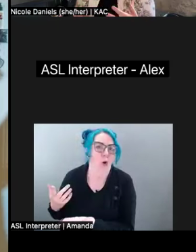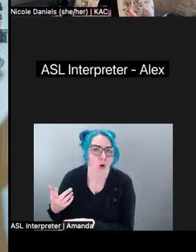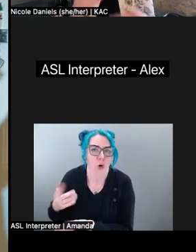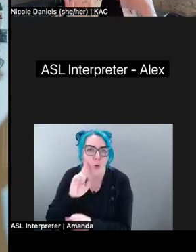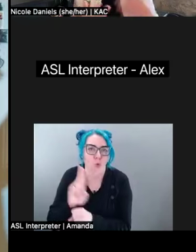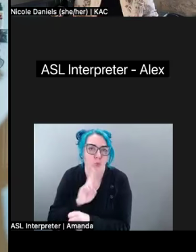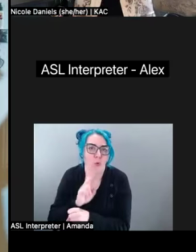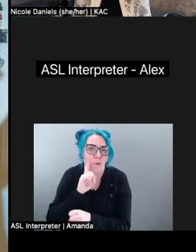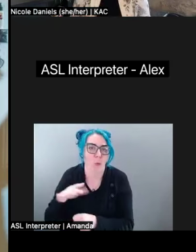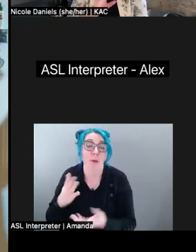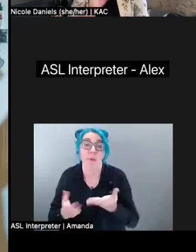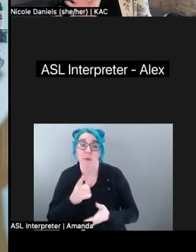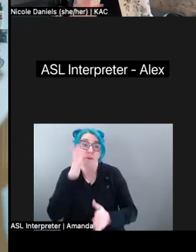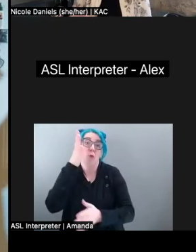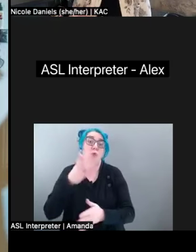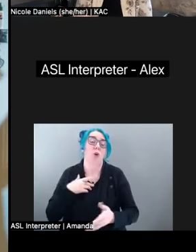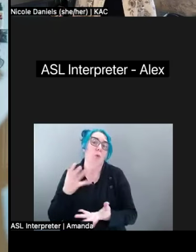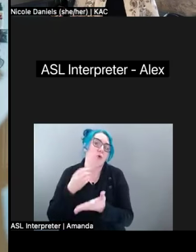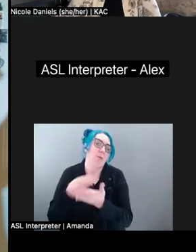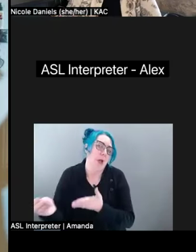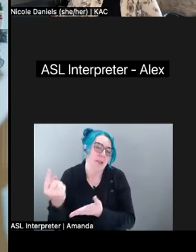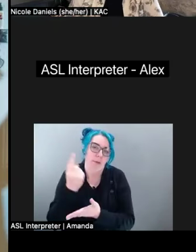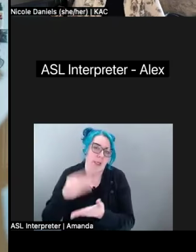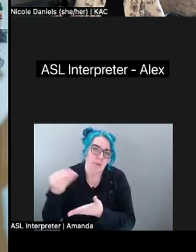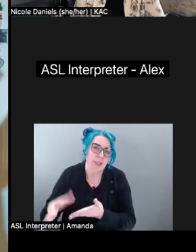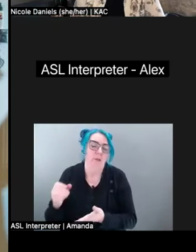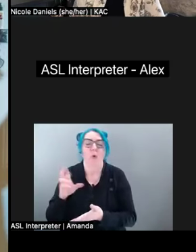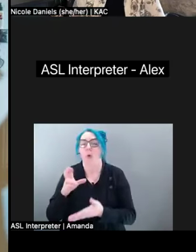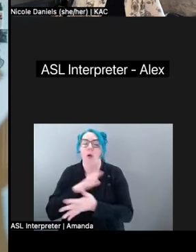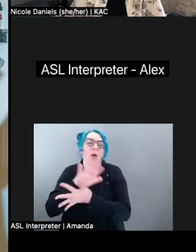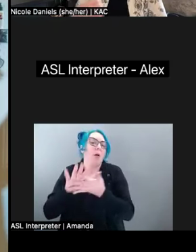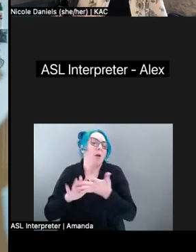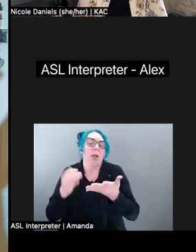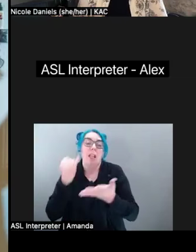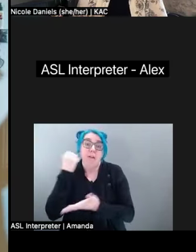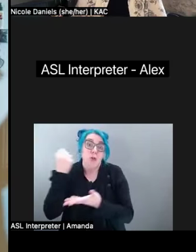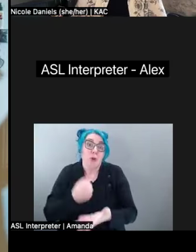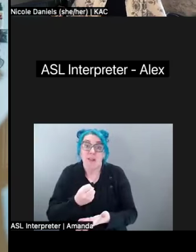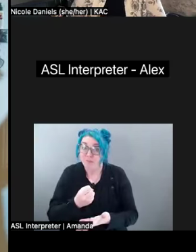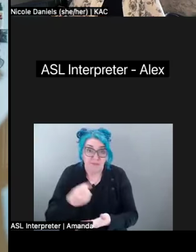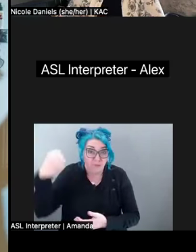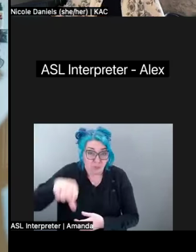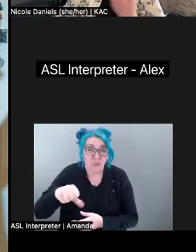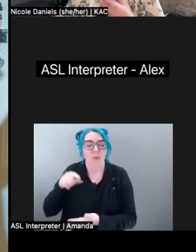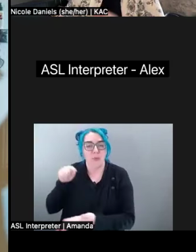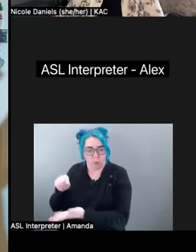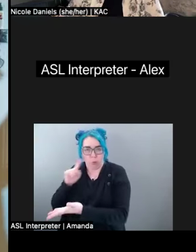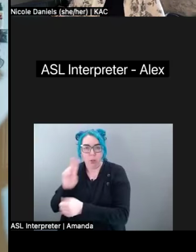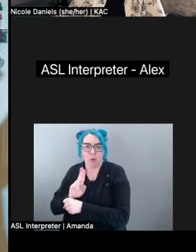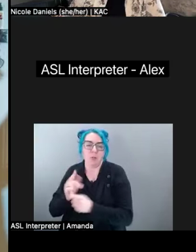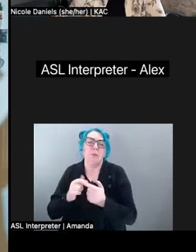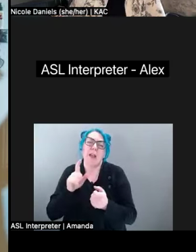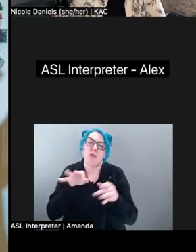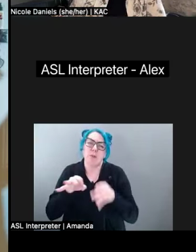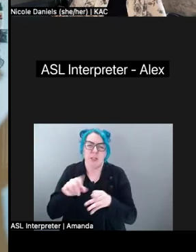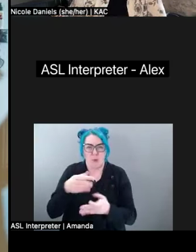bigger purchase, anything like that. If you can just explain those plans for us and provide the jury with some context on why that funding